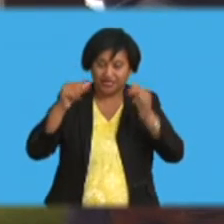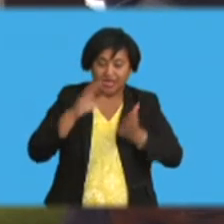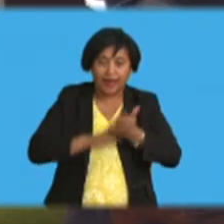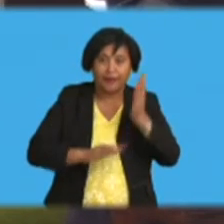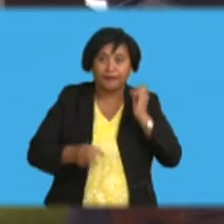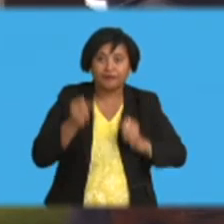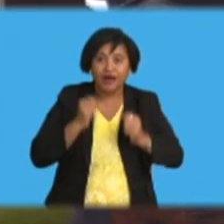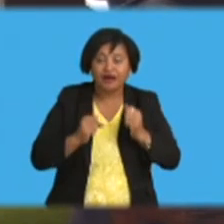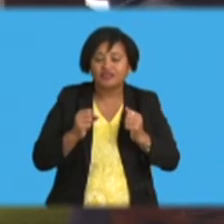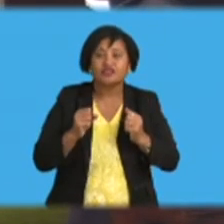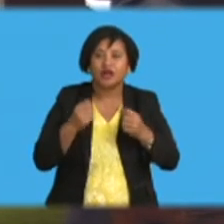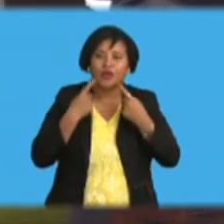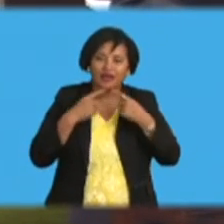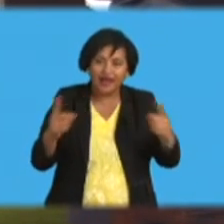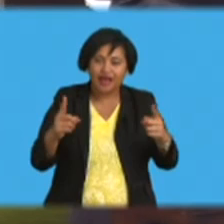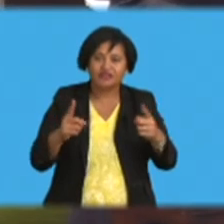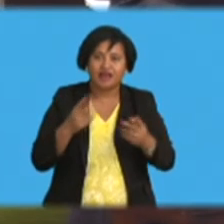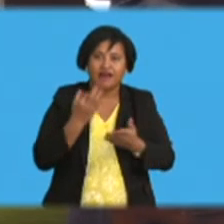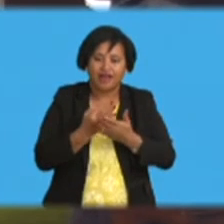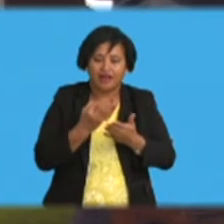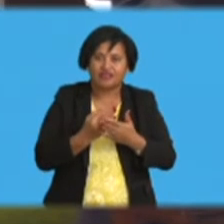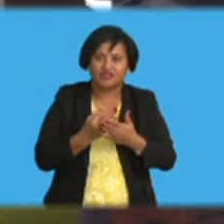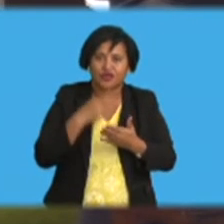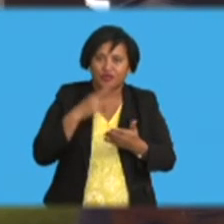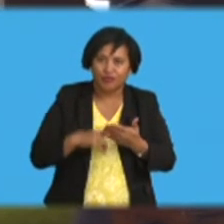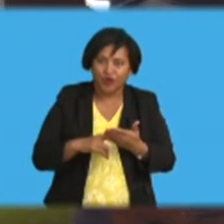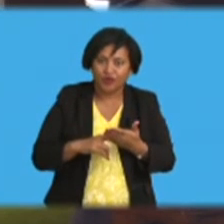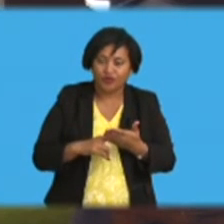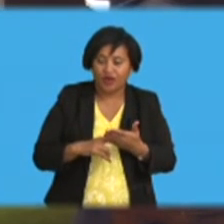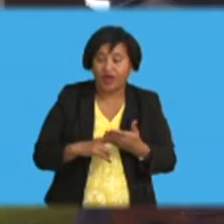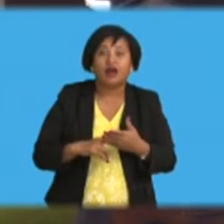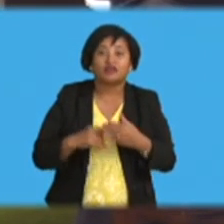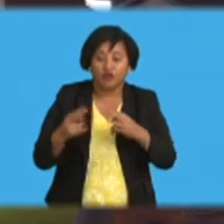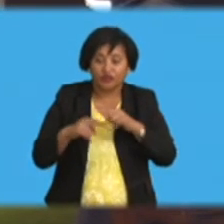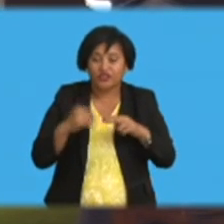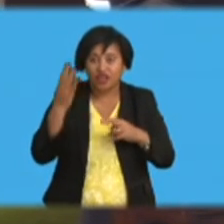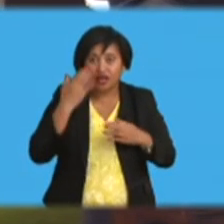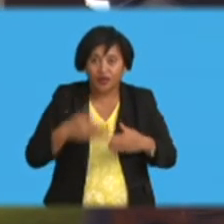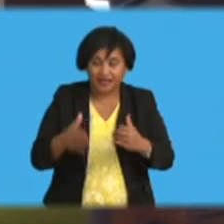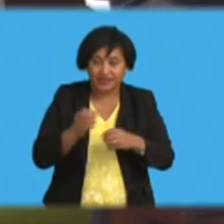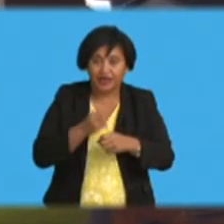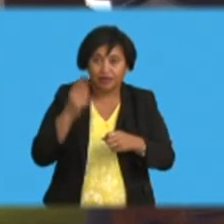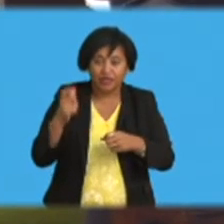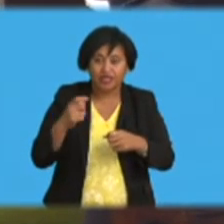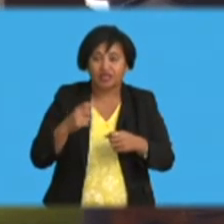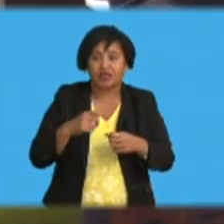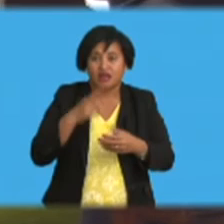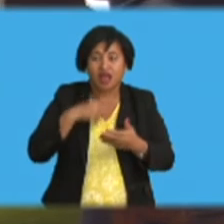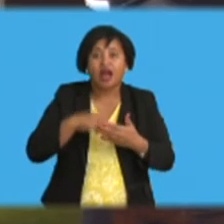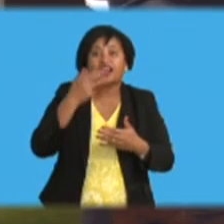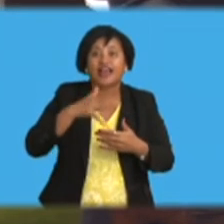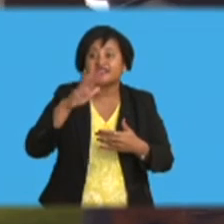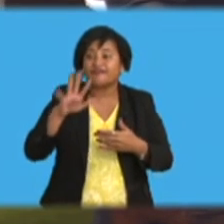results for 2017. The Fiji Airways Group announced a record profit before tax of $95.8